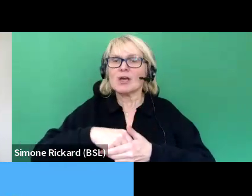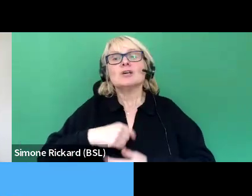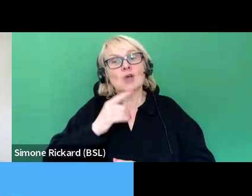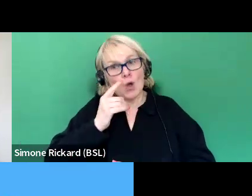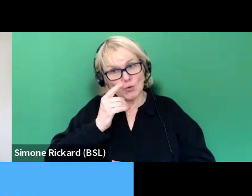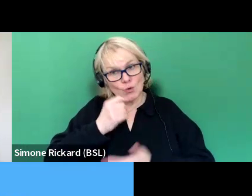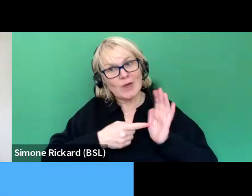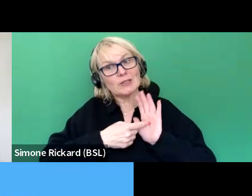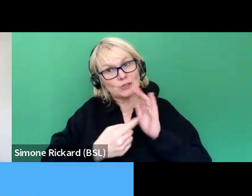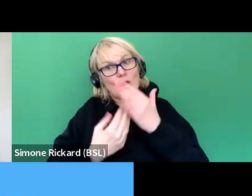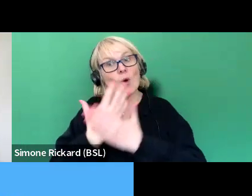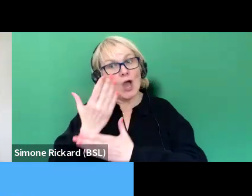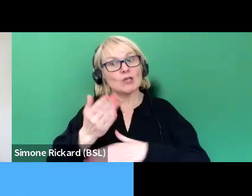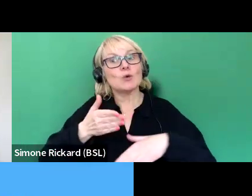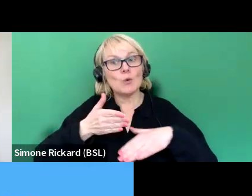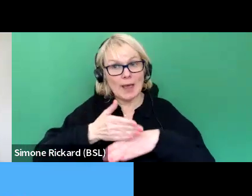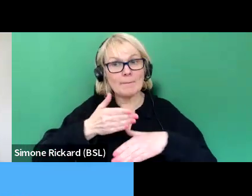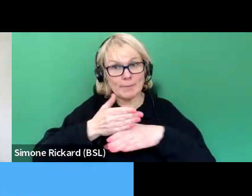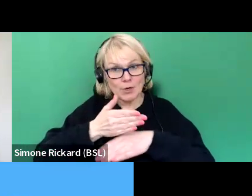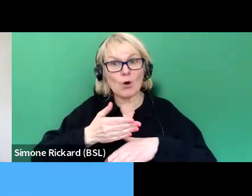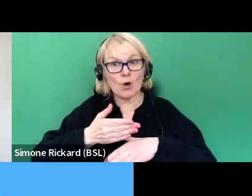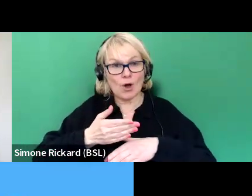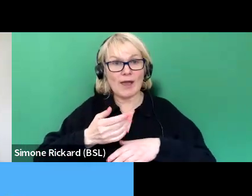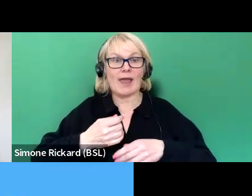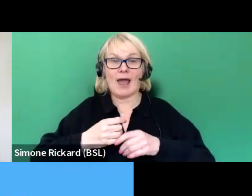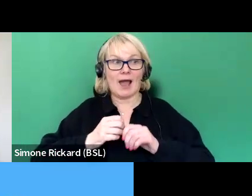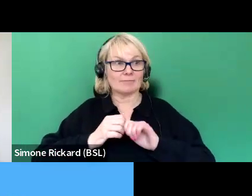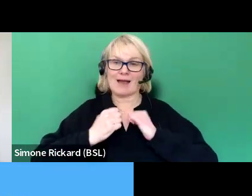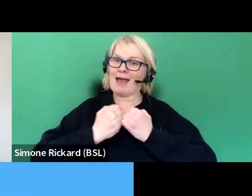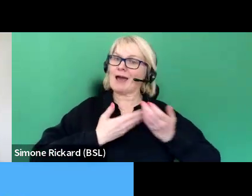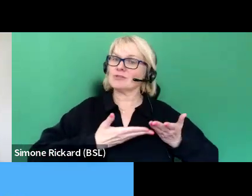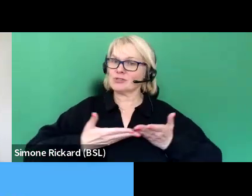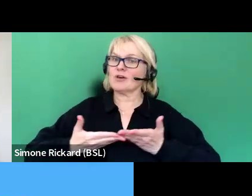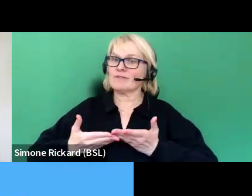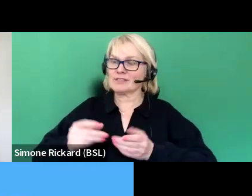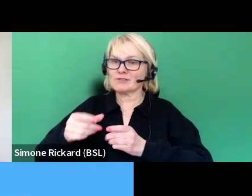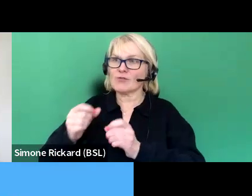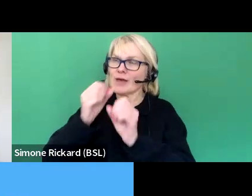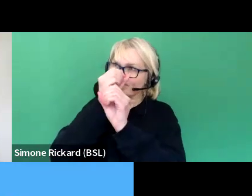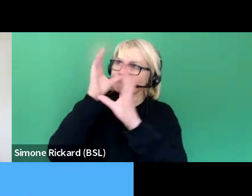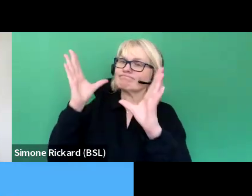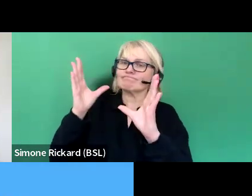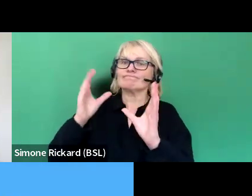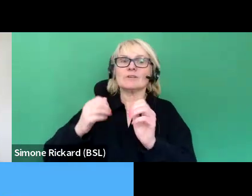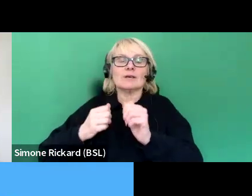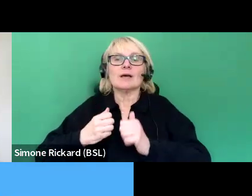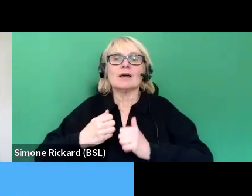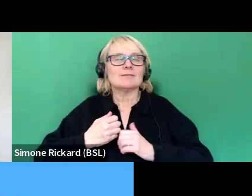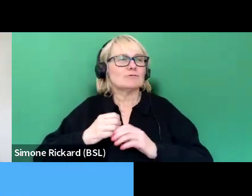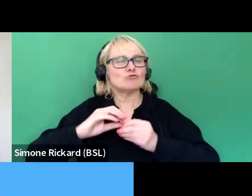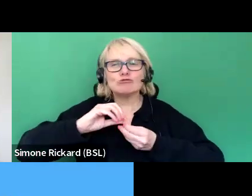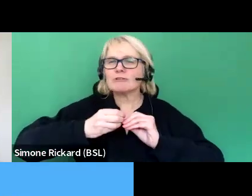employer or line manager to our services to help them understand and get to grips with how to create a really